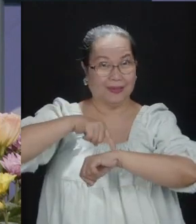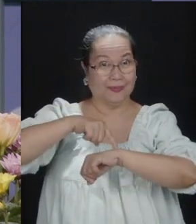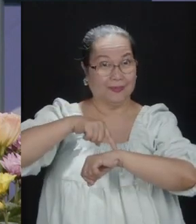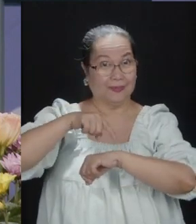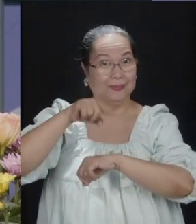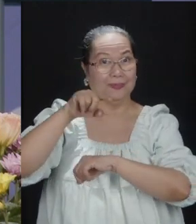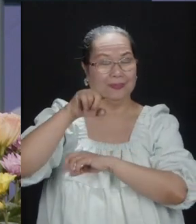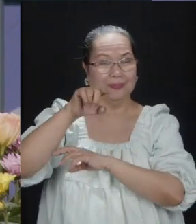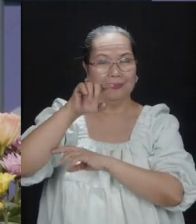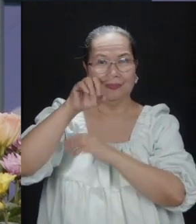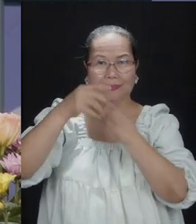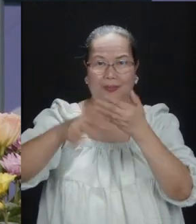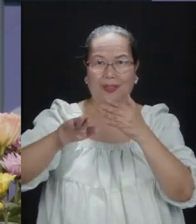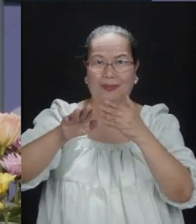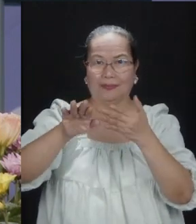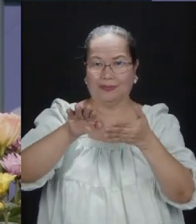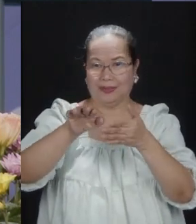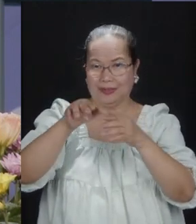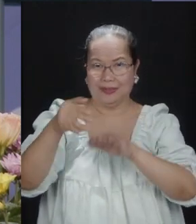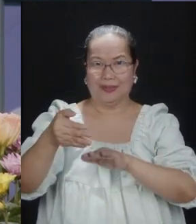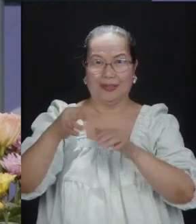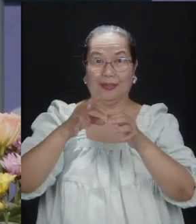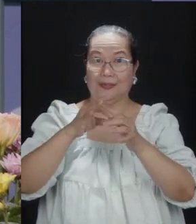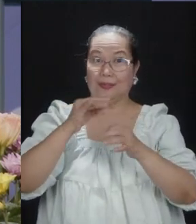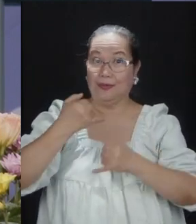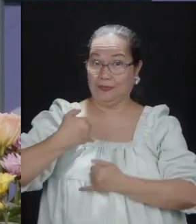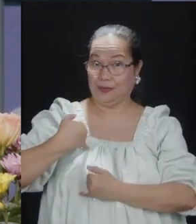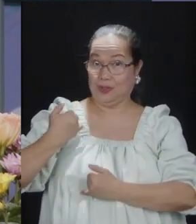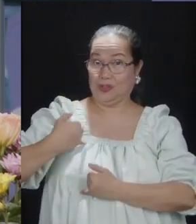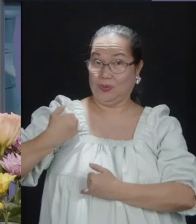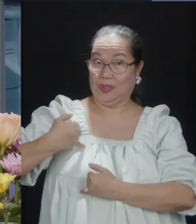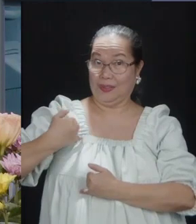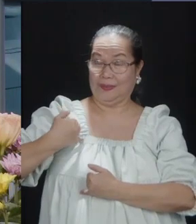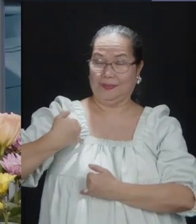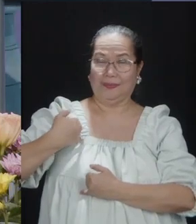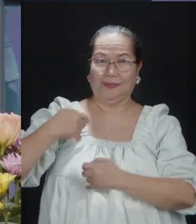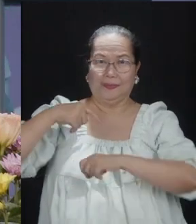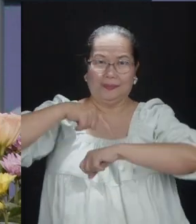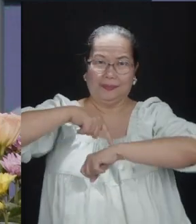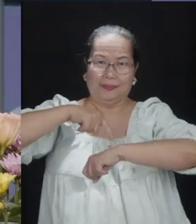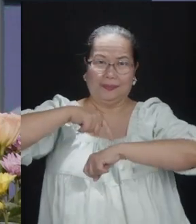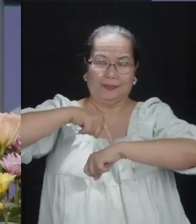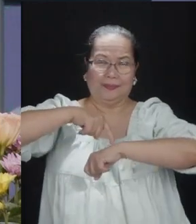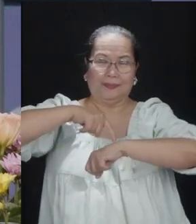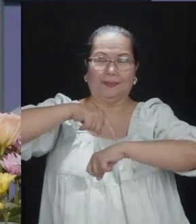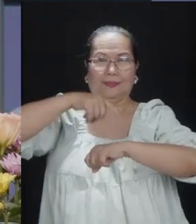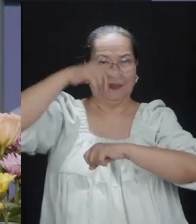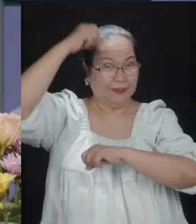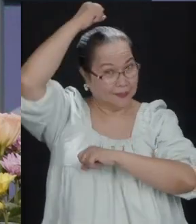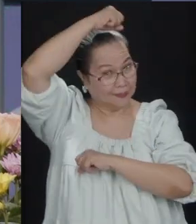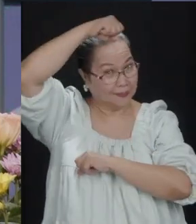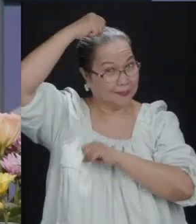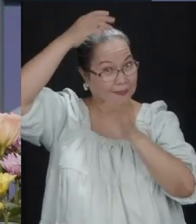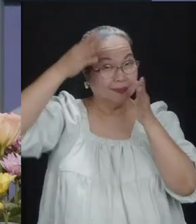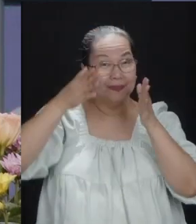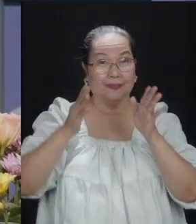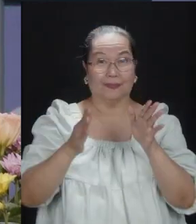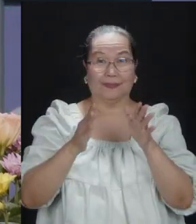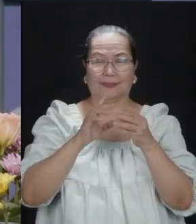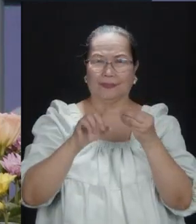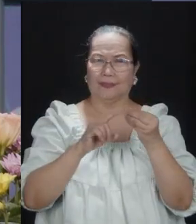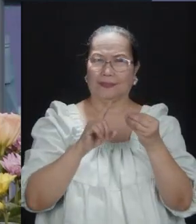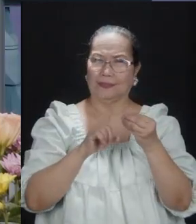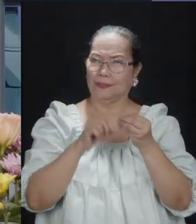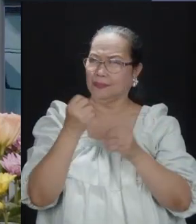year period that began after the death of Joshua and until the time of Samuel. Now, scholars date this